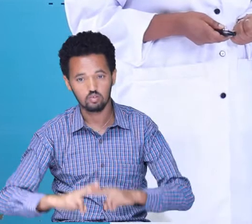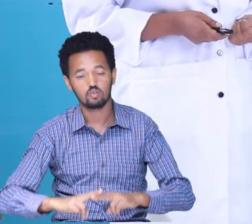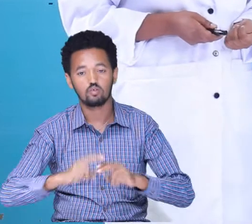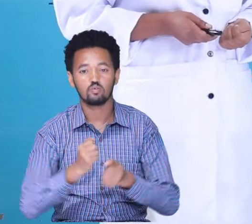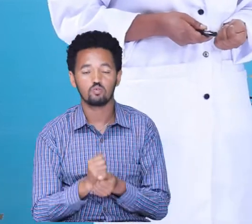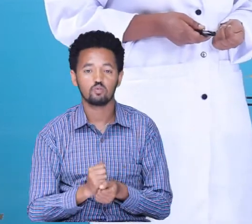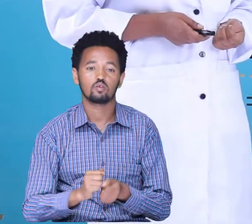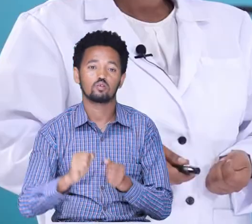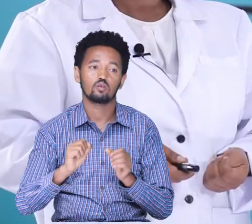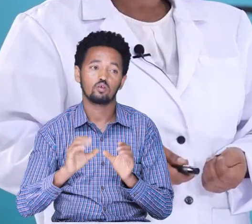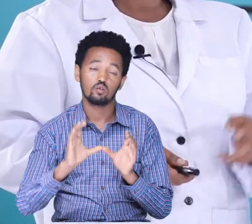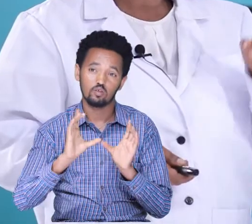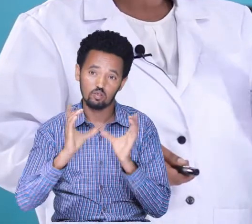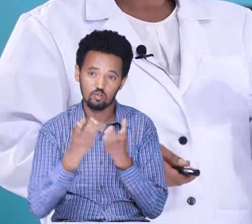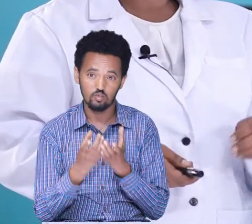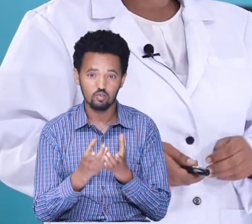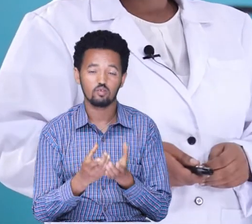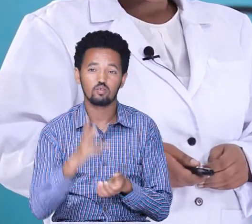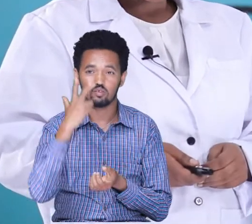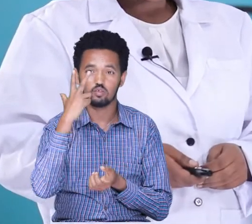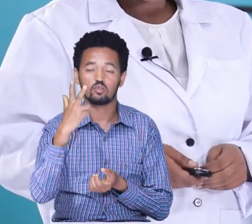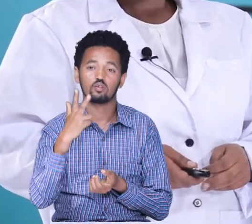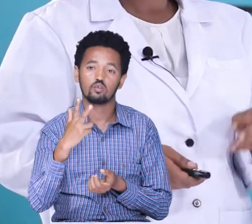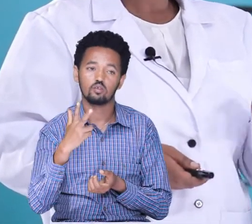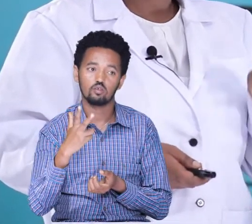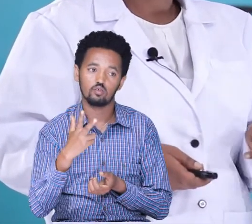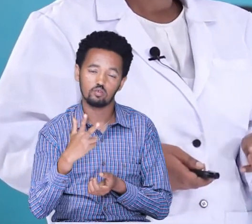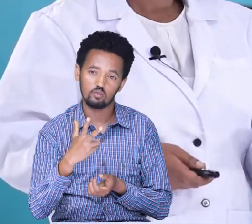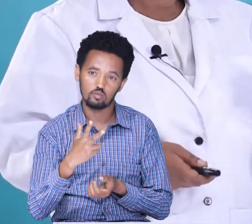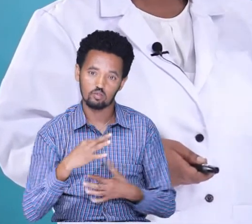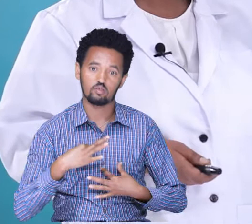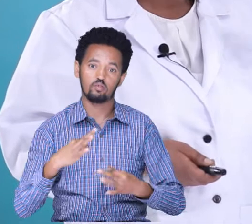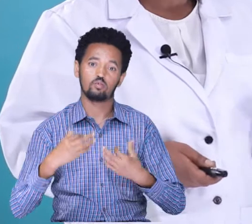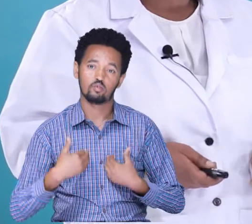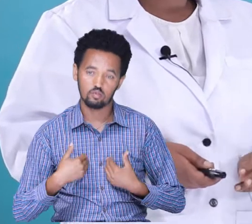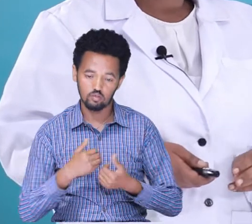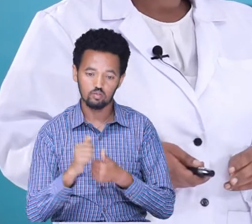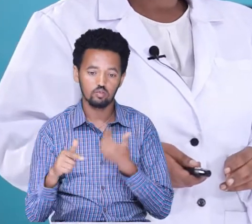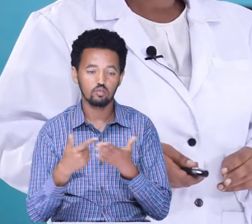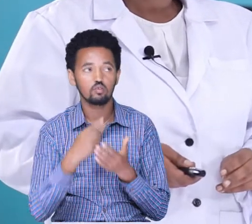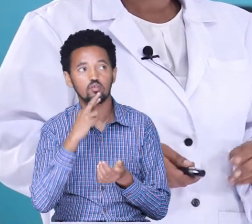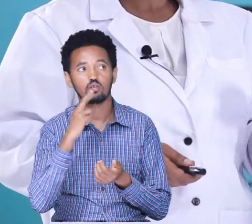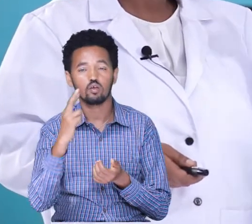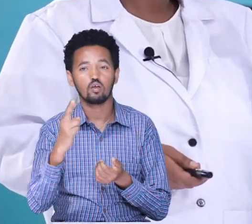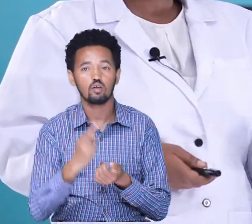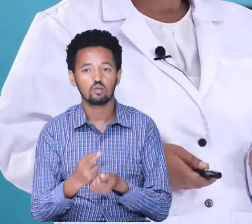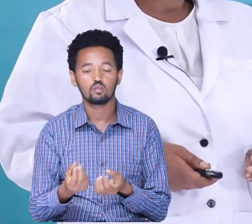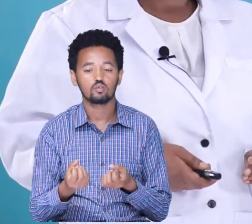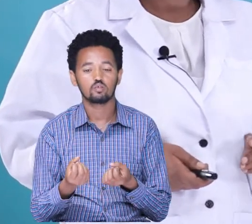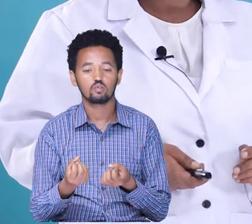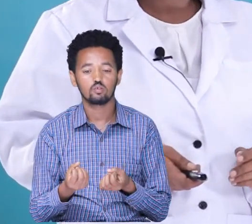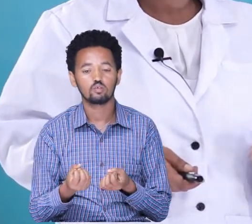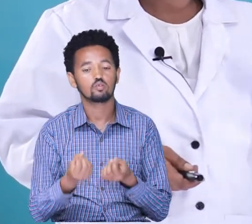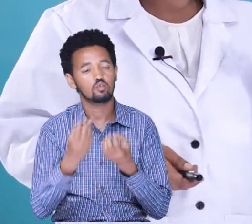grade lesson, there are three types of winds. These are planetary winds, monsoon